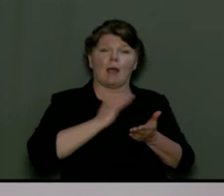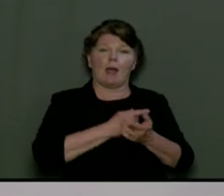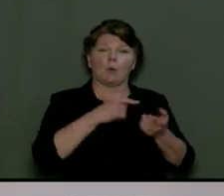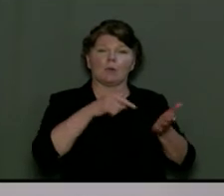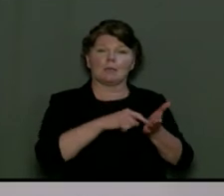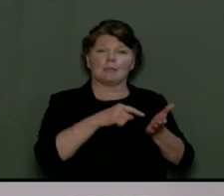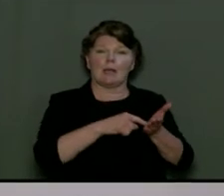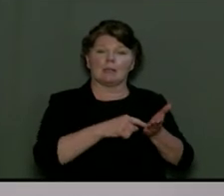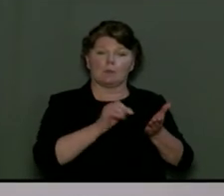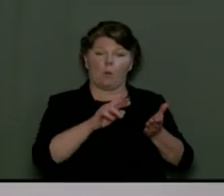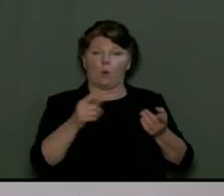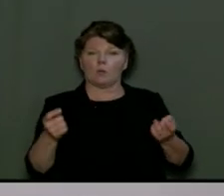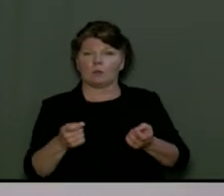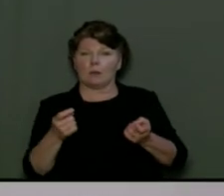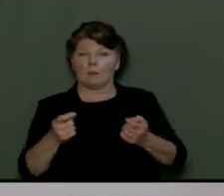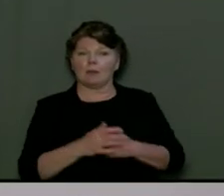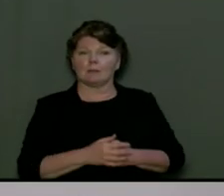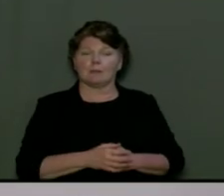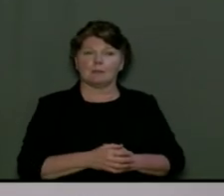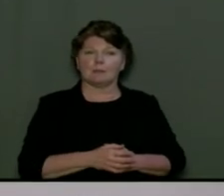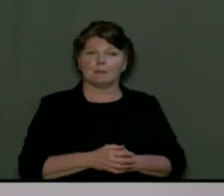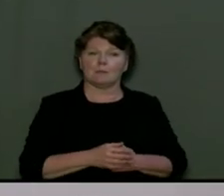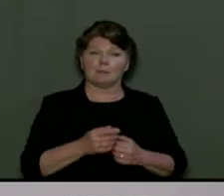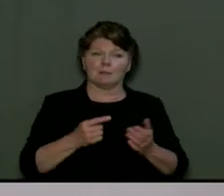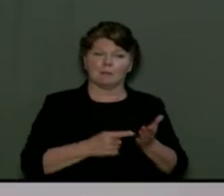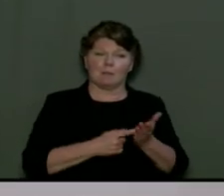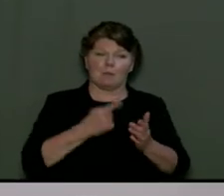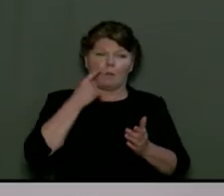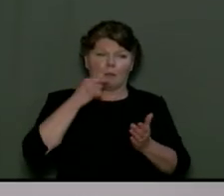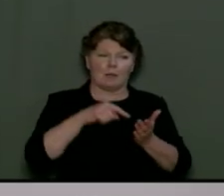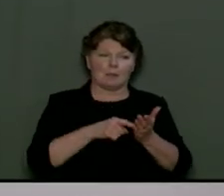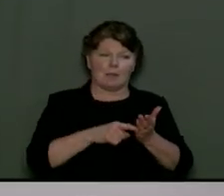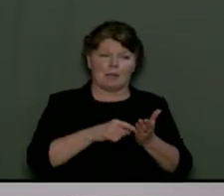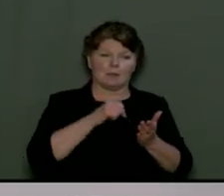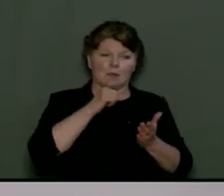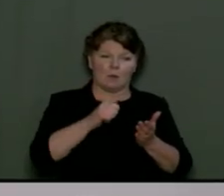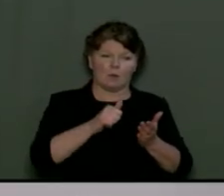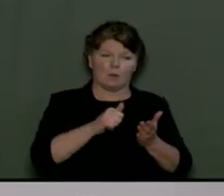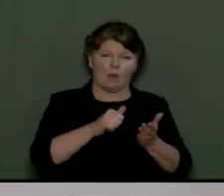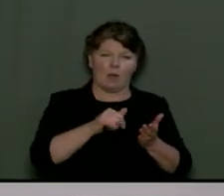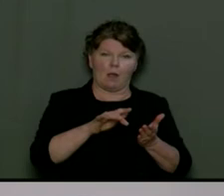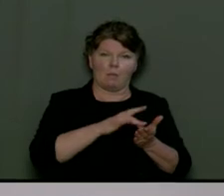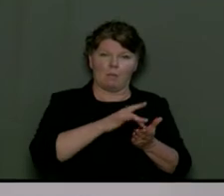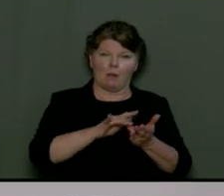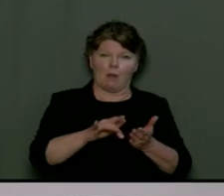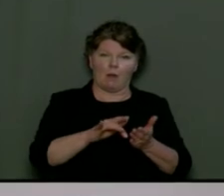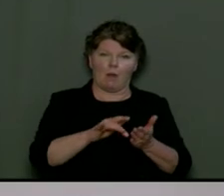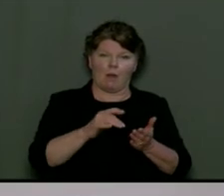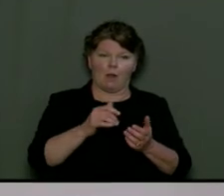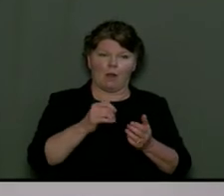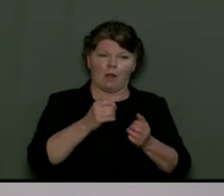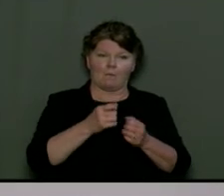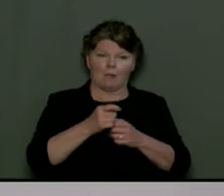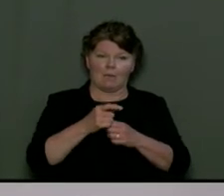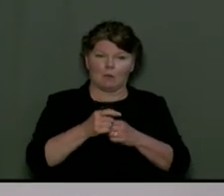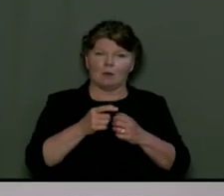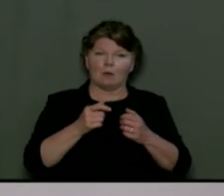debts of the past are not paid, and more than that, that they're gaining interest every day, and they're wearing us